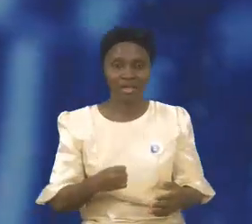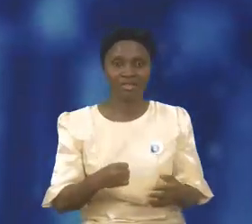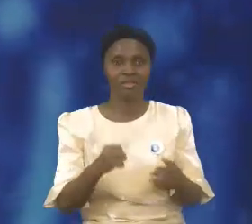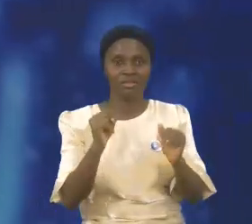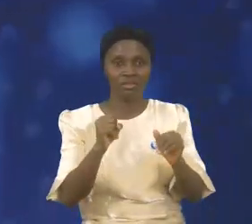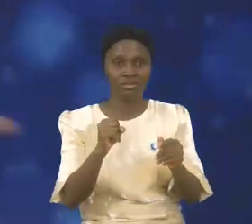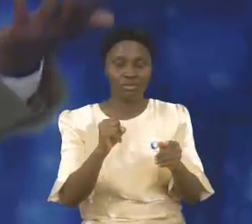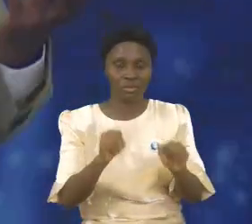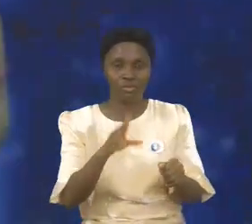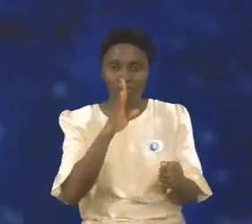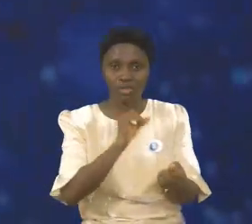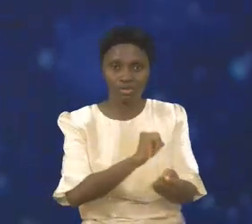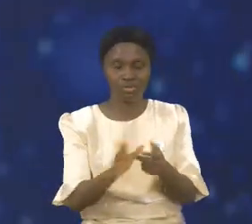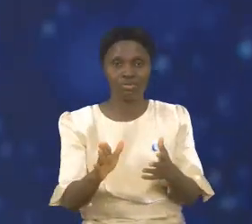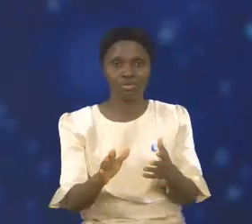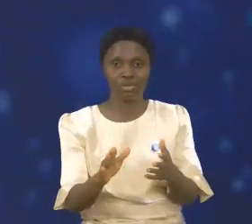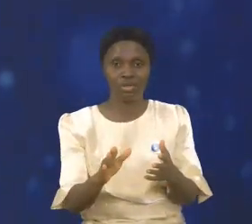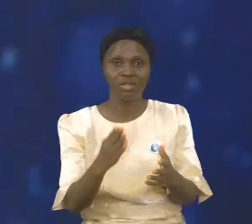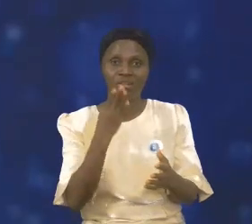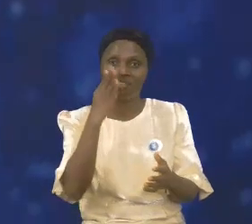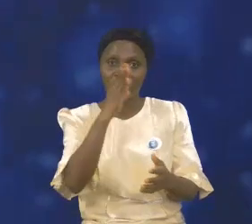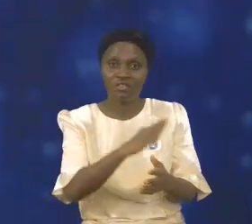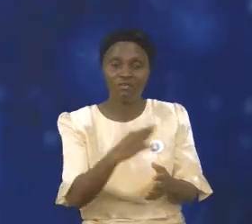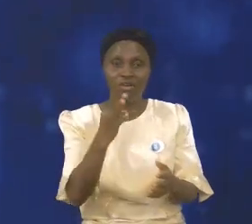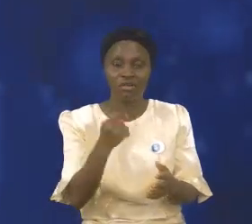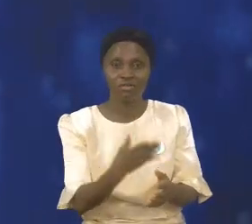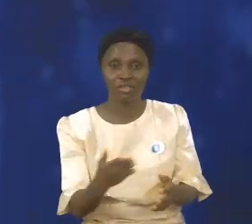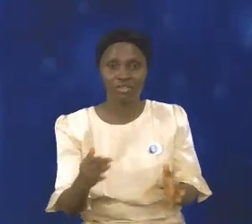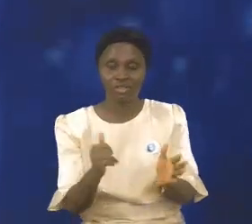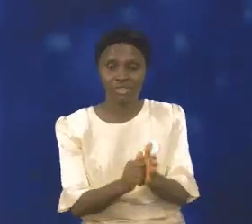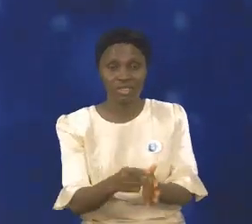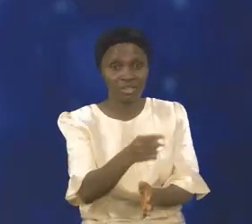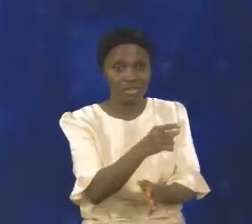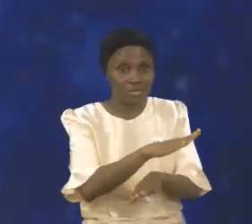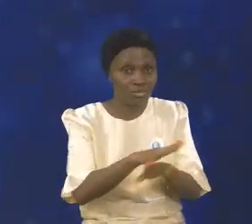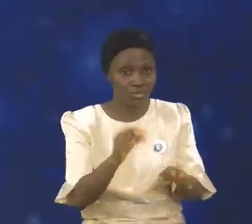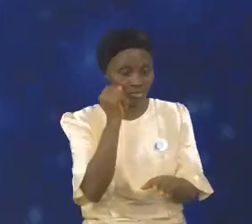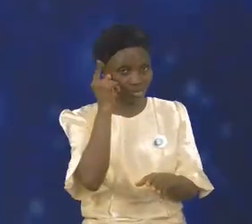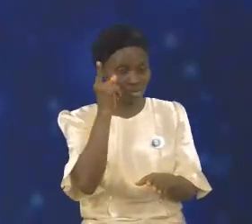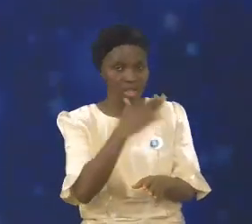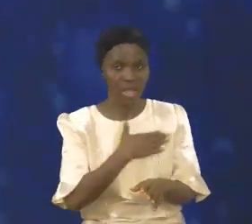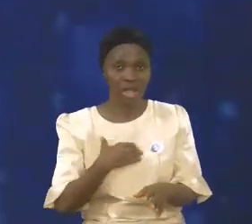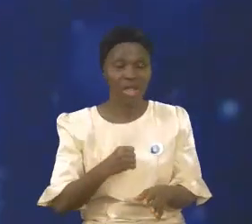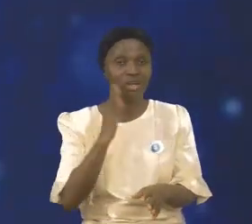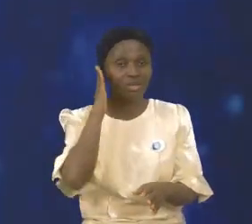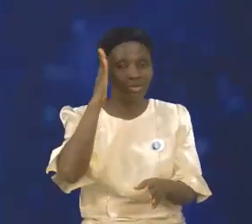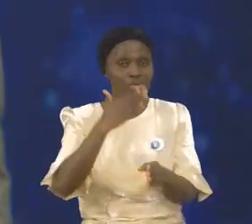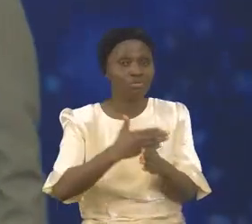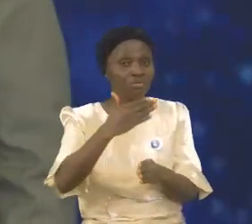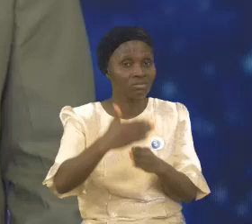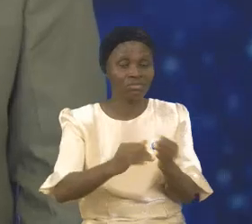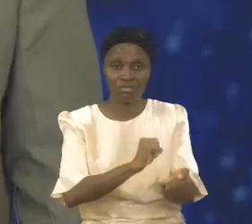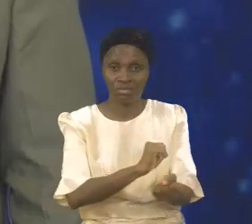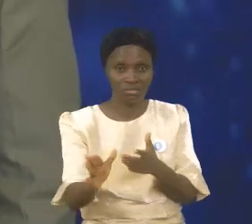They speak evil of the things that they understand not, and shall utterly perish.